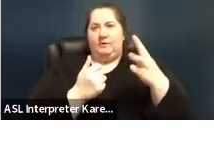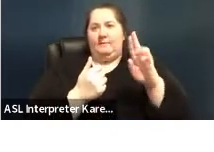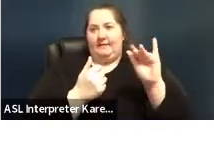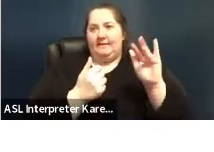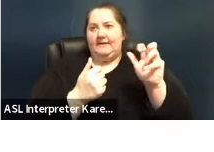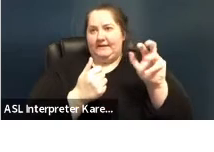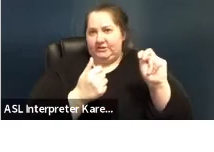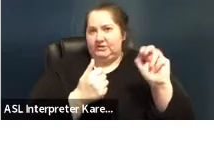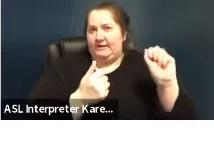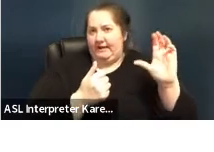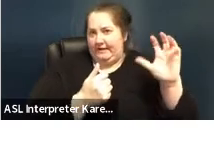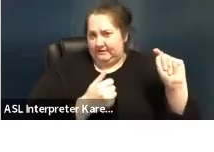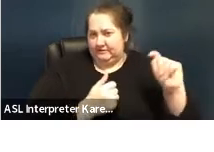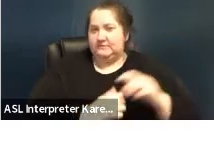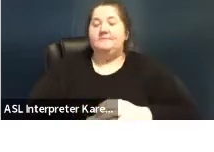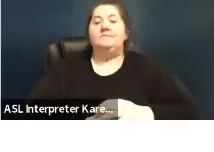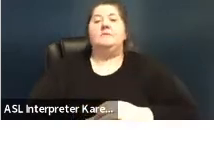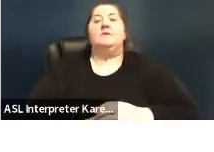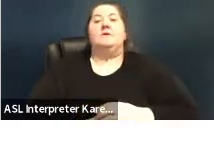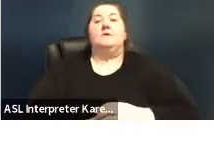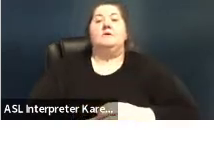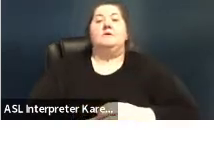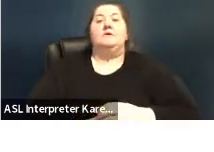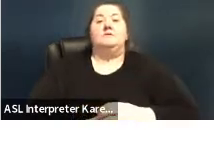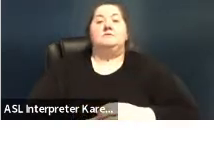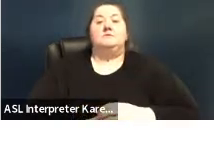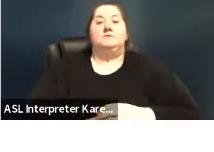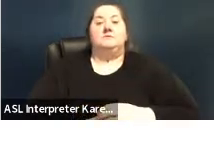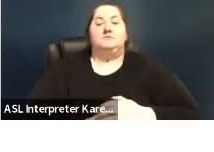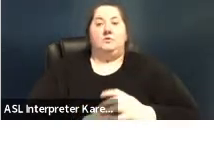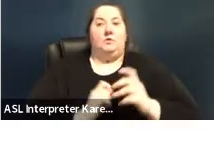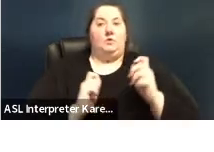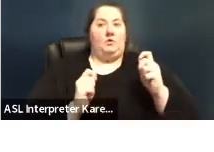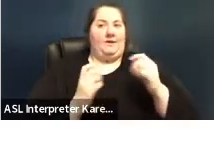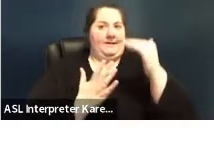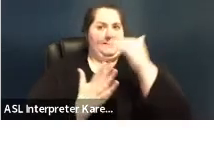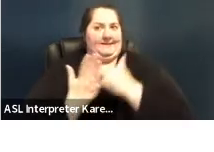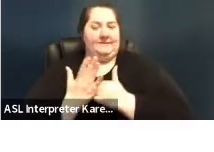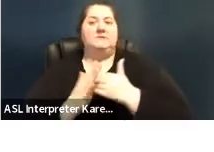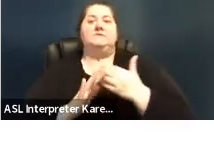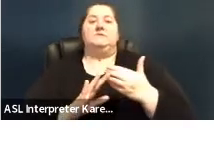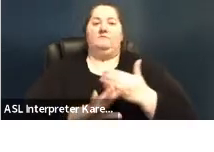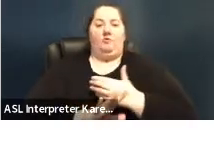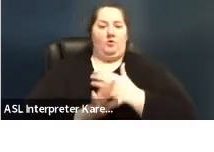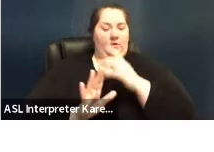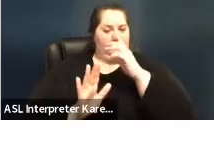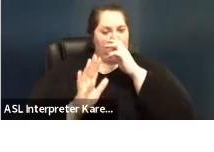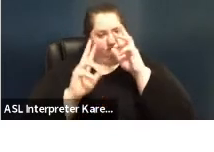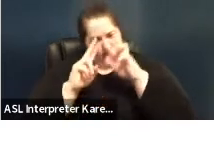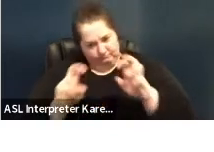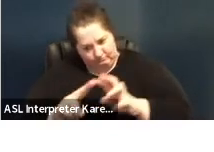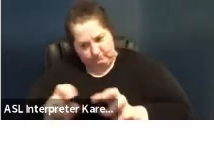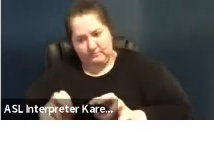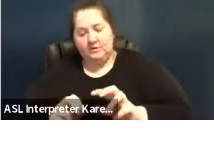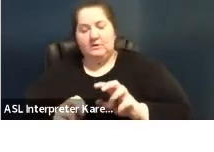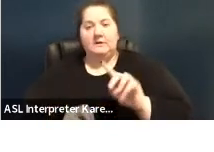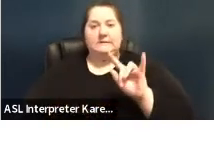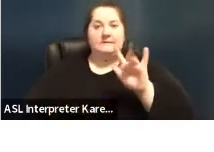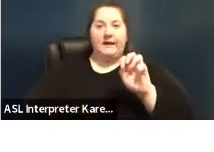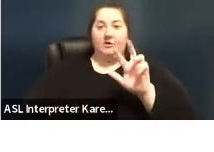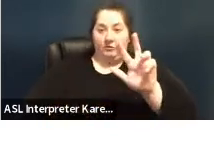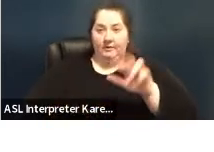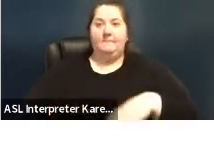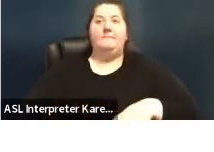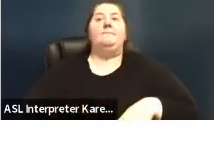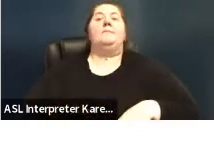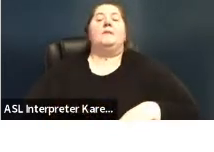So back to our quick list, before we really jump into Title III, we want to make sure that everybody knows exactly what the ADA